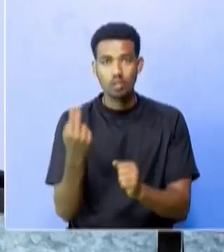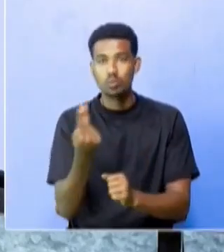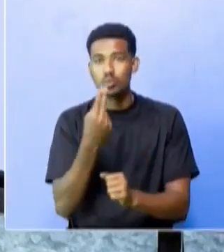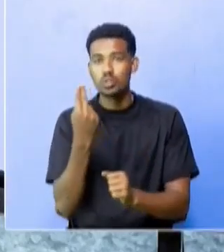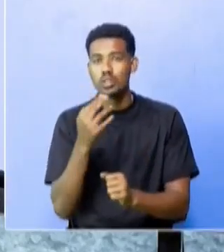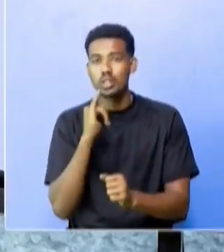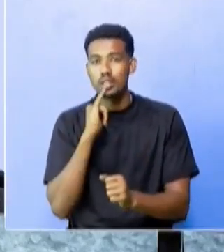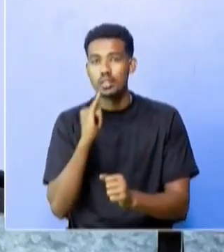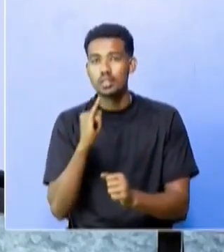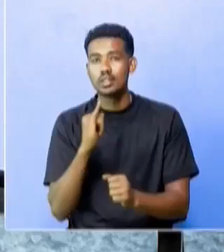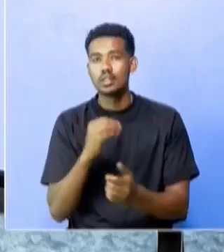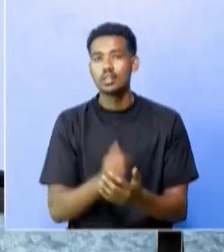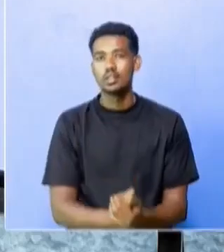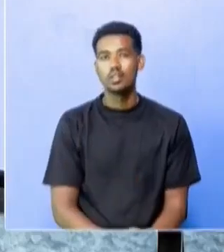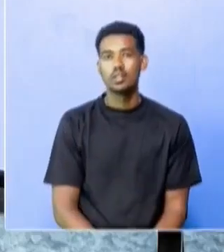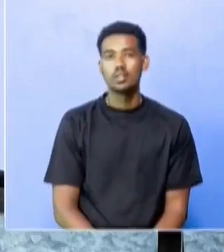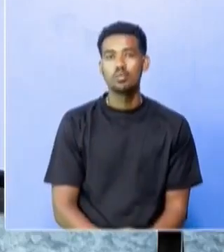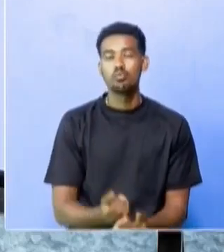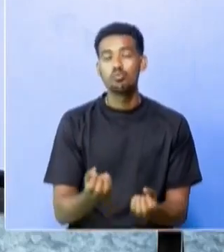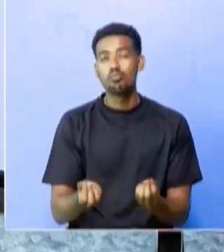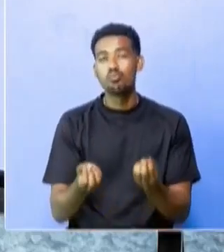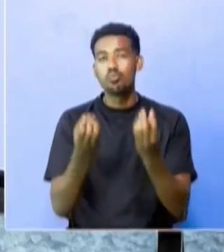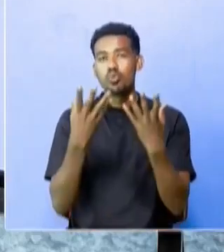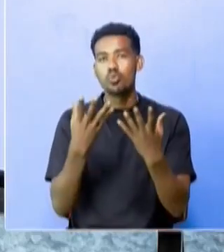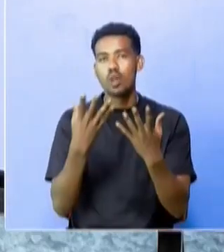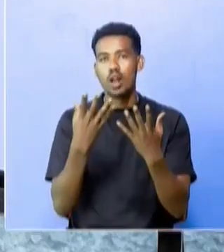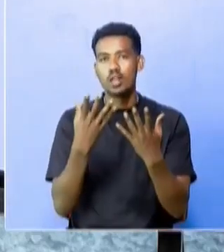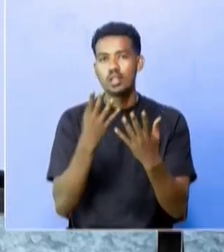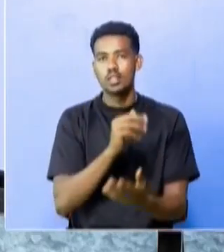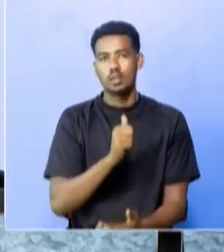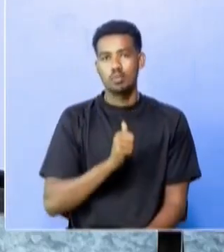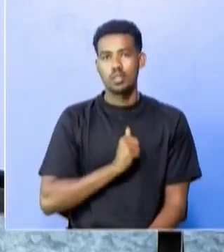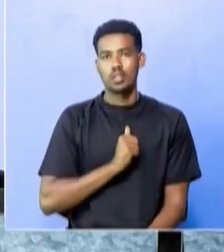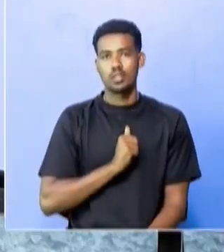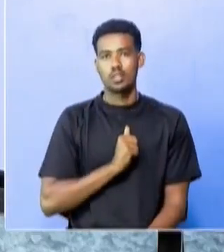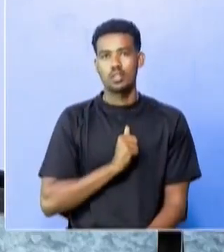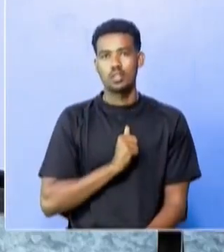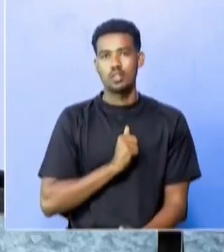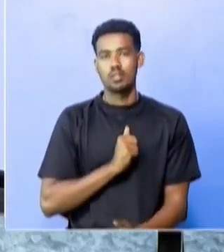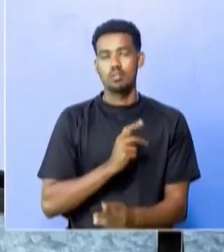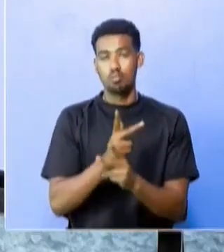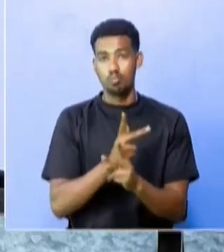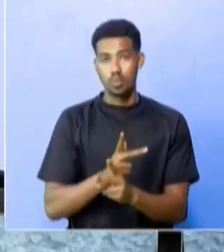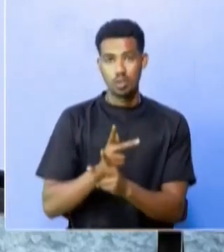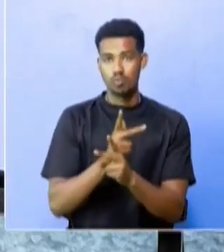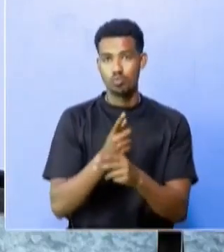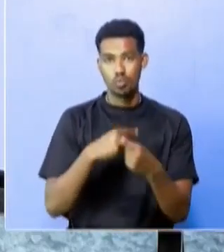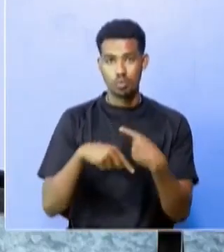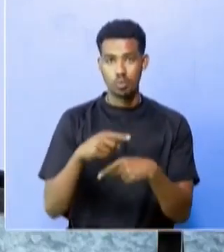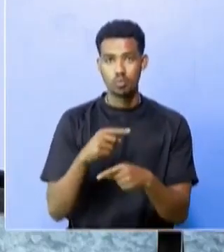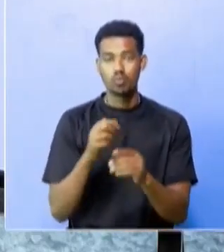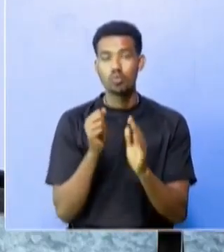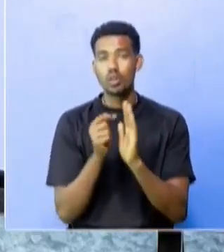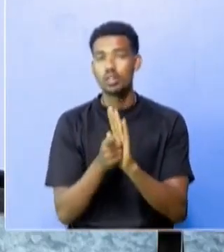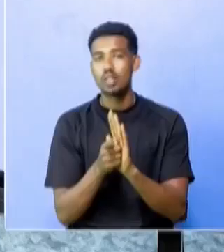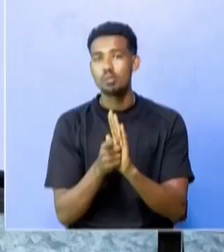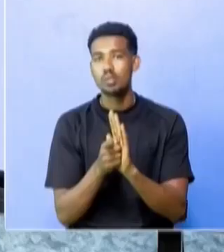is for plural subjects. Be careful when we come to here. For